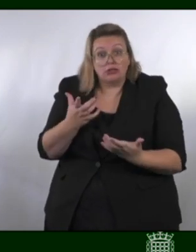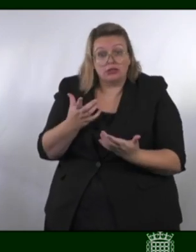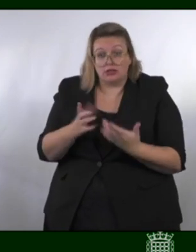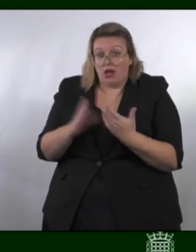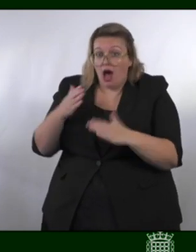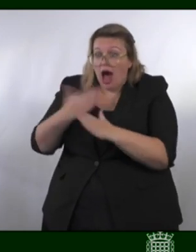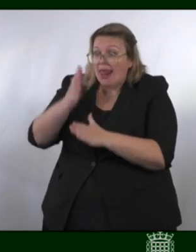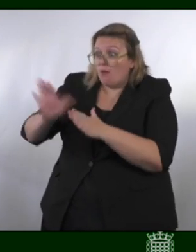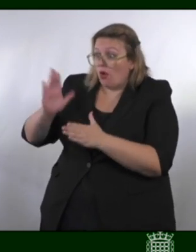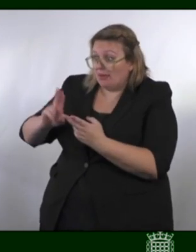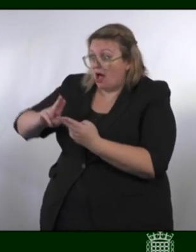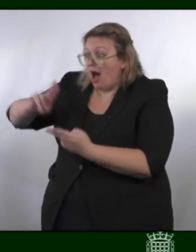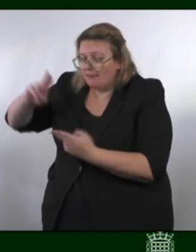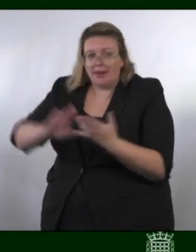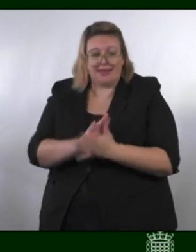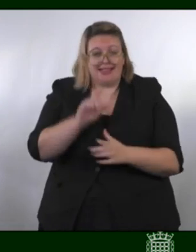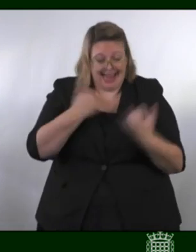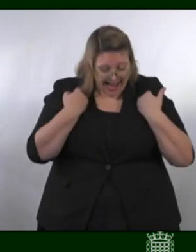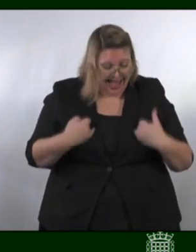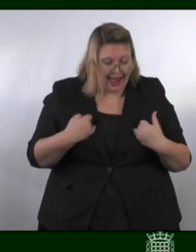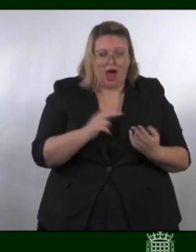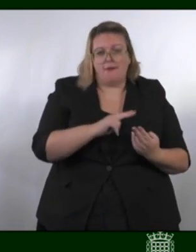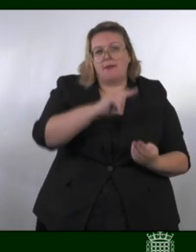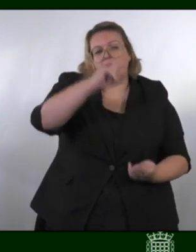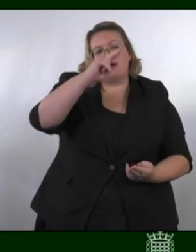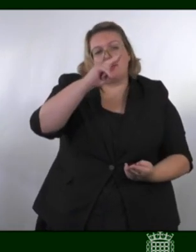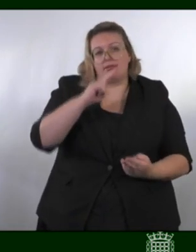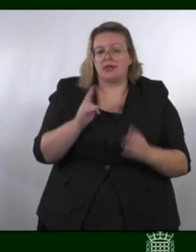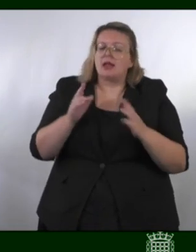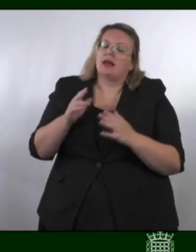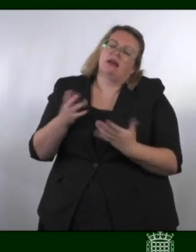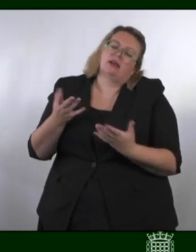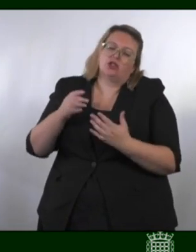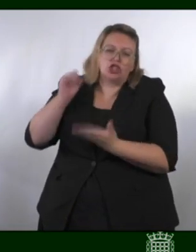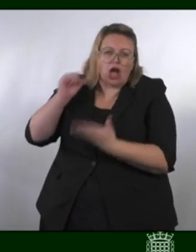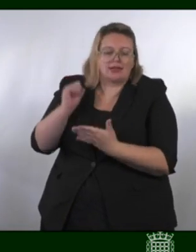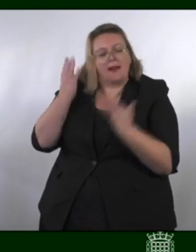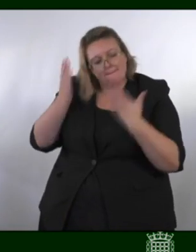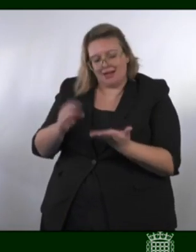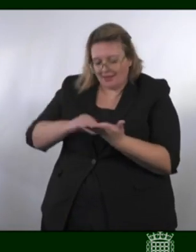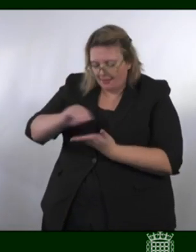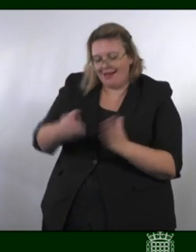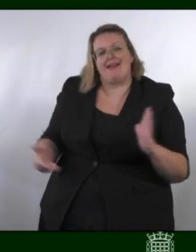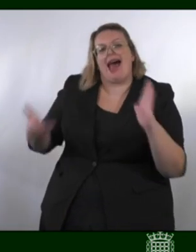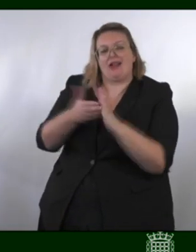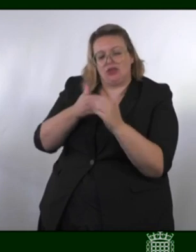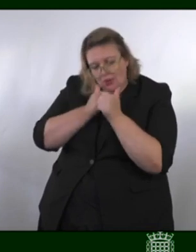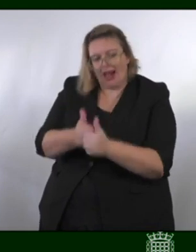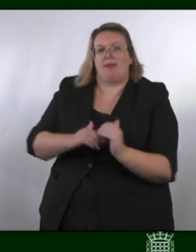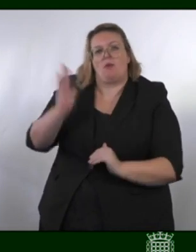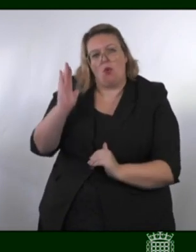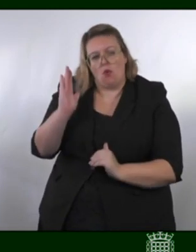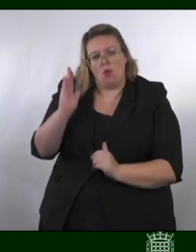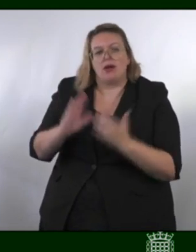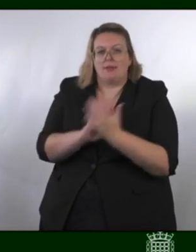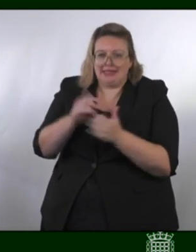chronic illness. The Chancellor must pay out to help out and deliver a fair deal to support jobs and livelihoods under